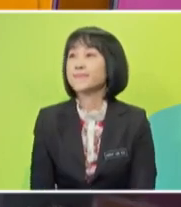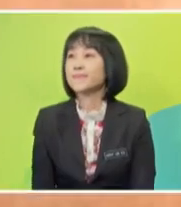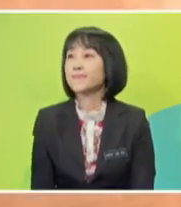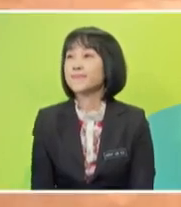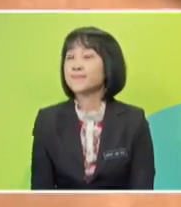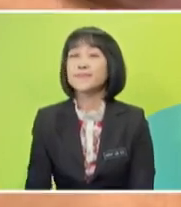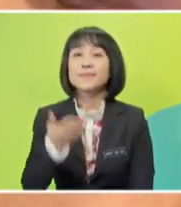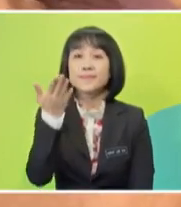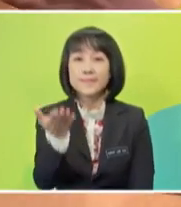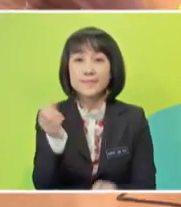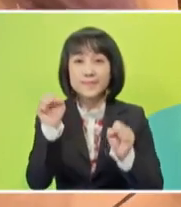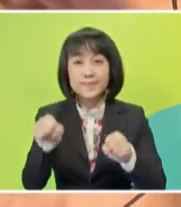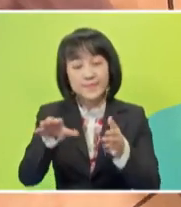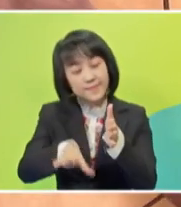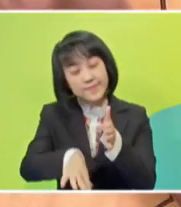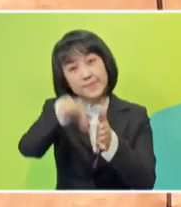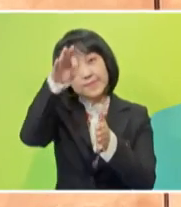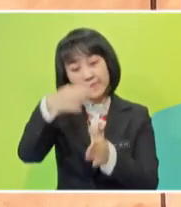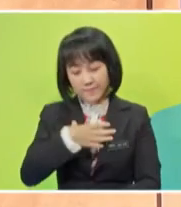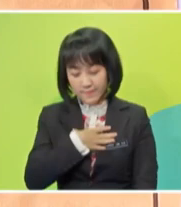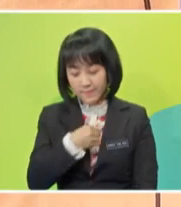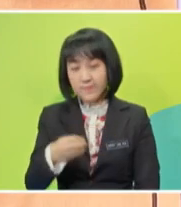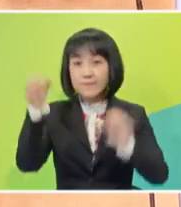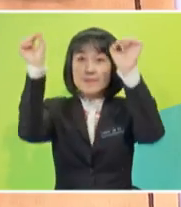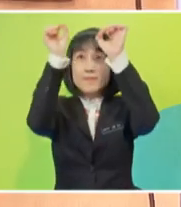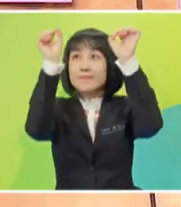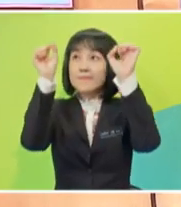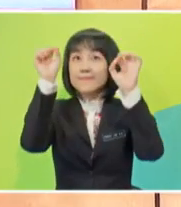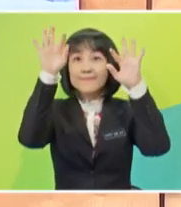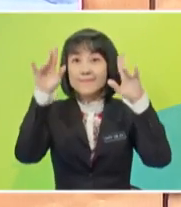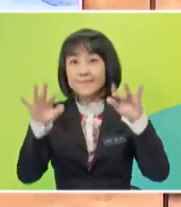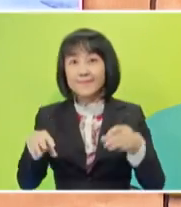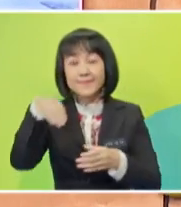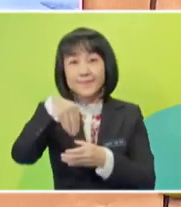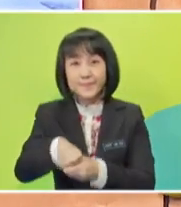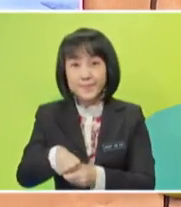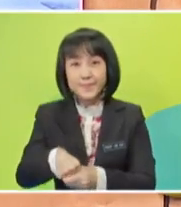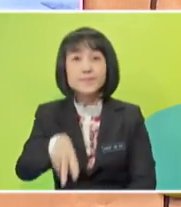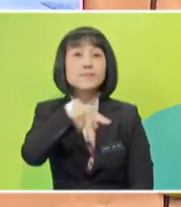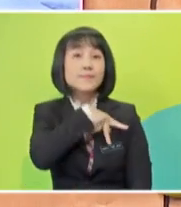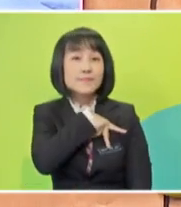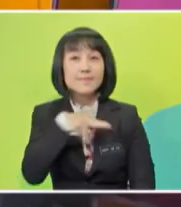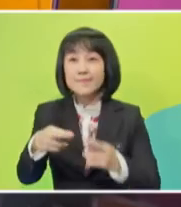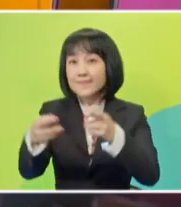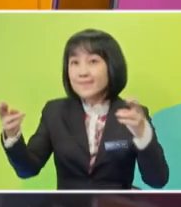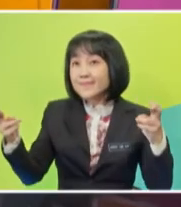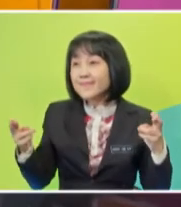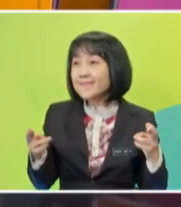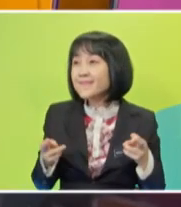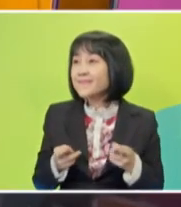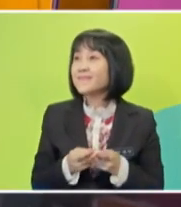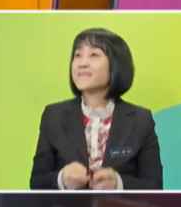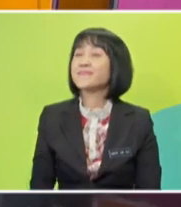can find, okay, right, snow in the polar region. Wow, looks like we have